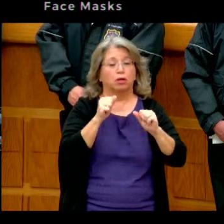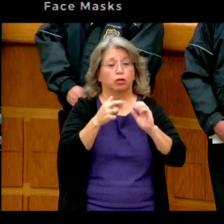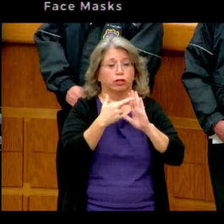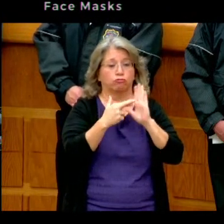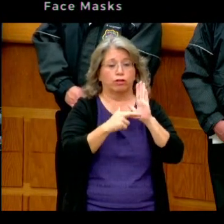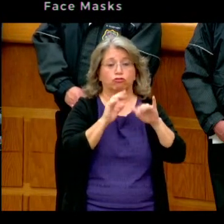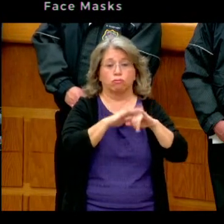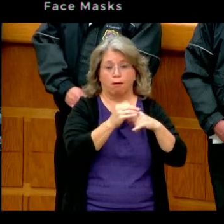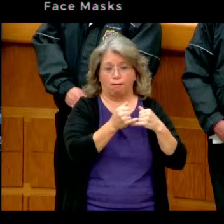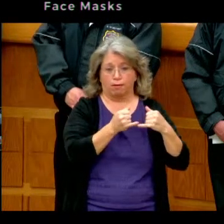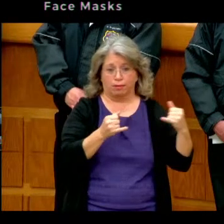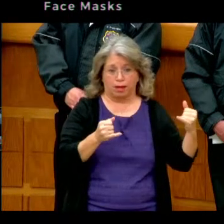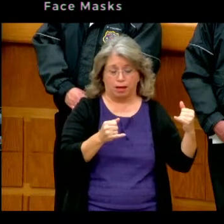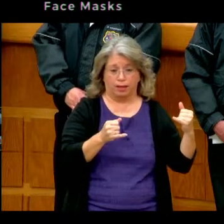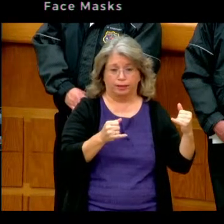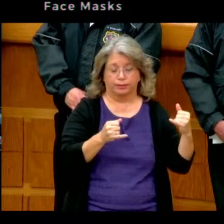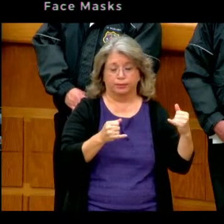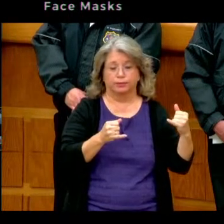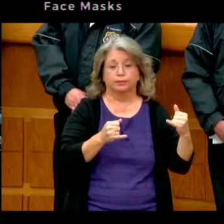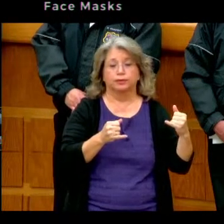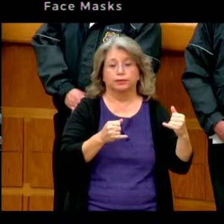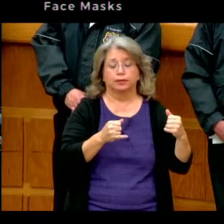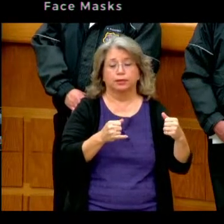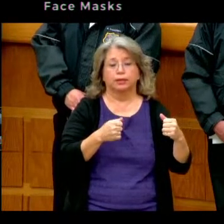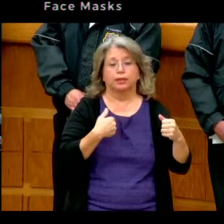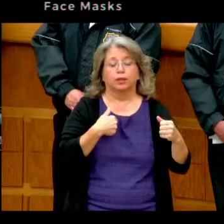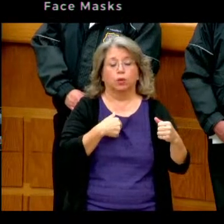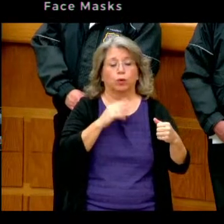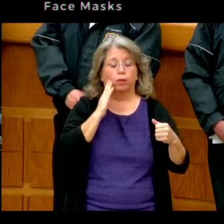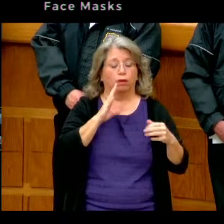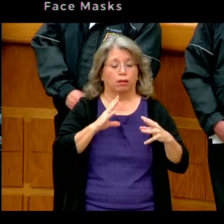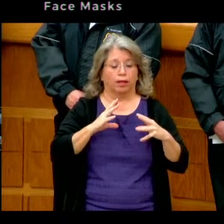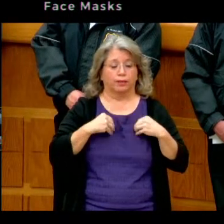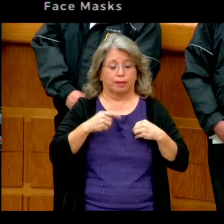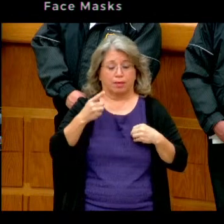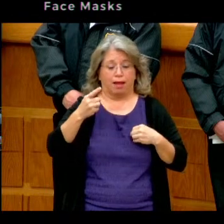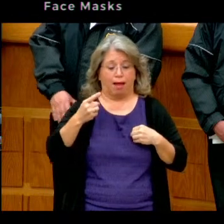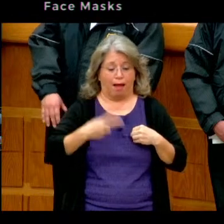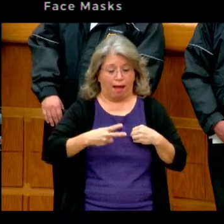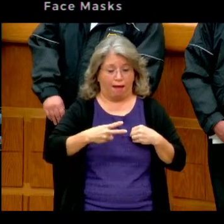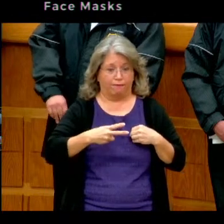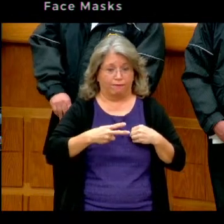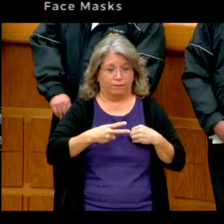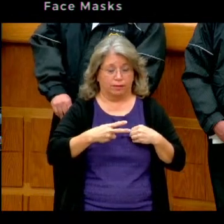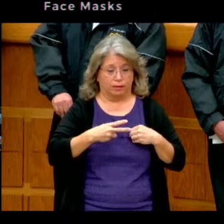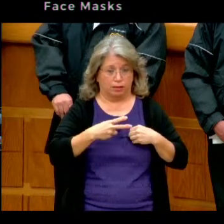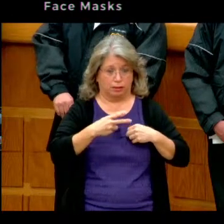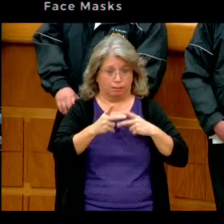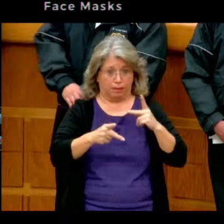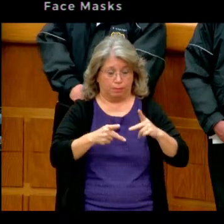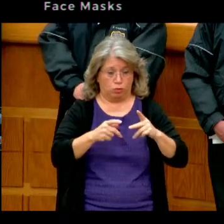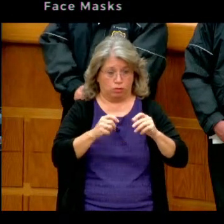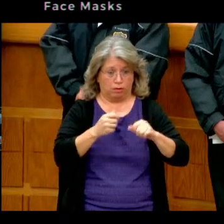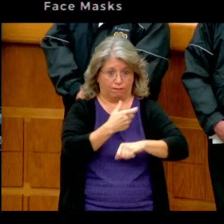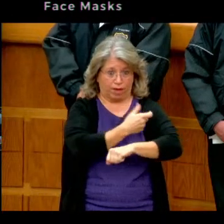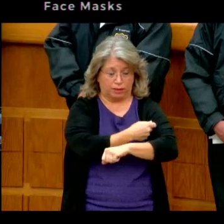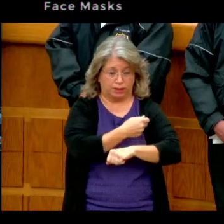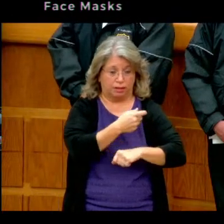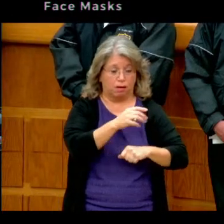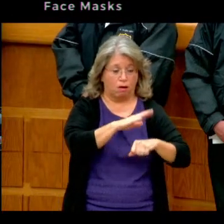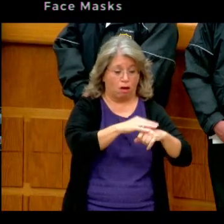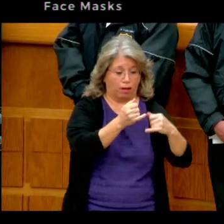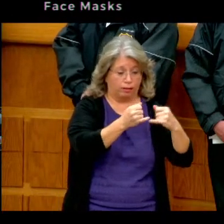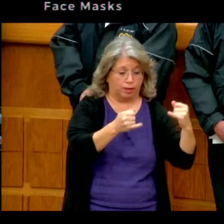take half of the people that we're going to vaccinate for the day online, and the other half are going to register on site for